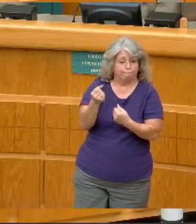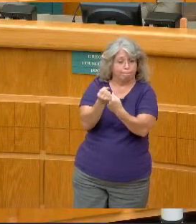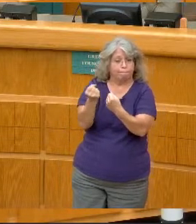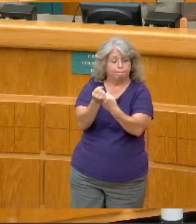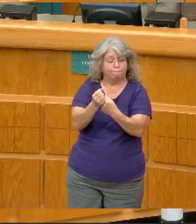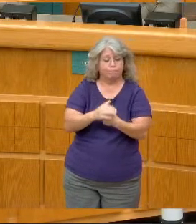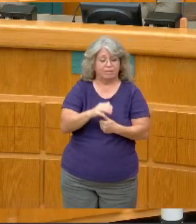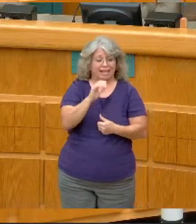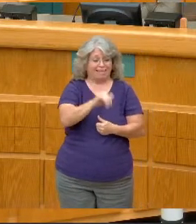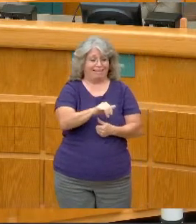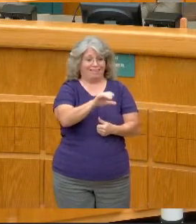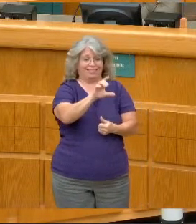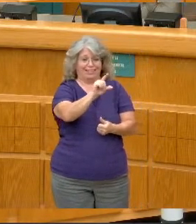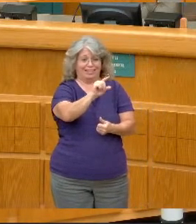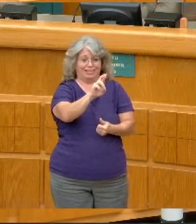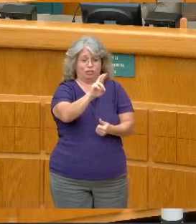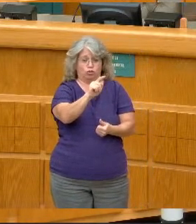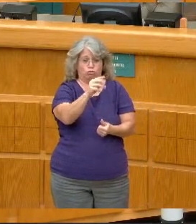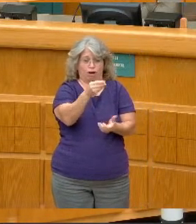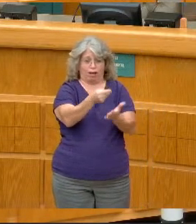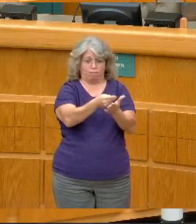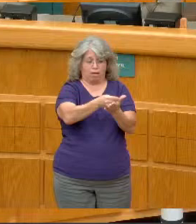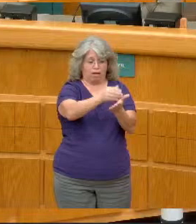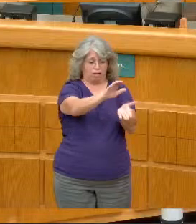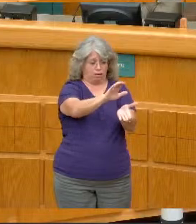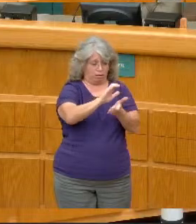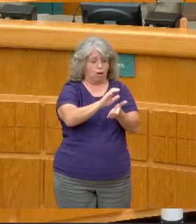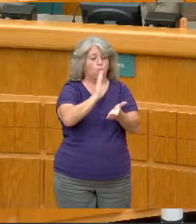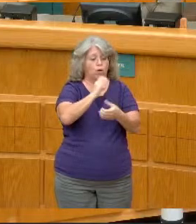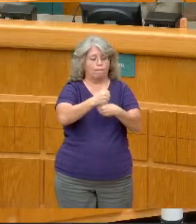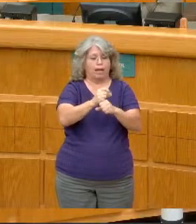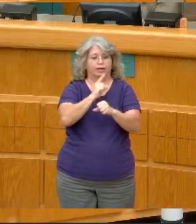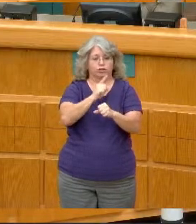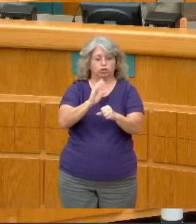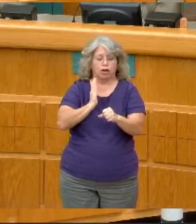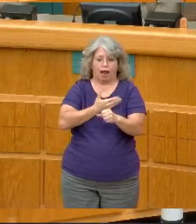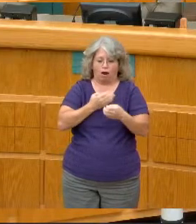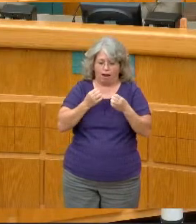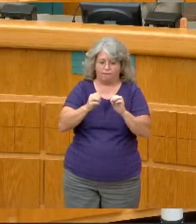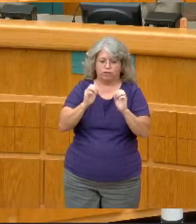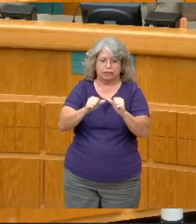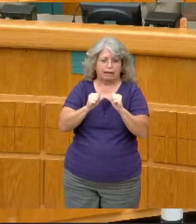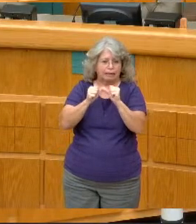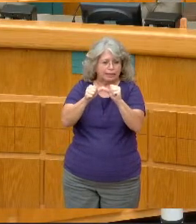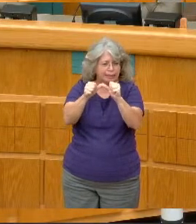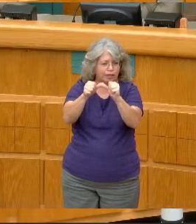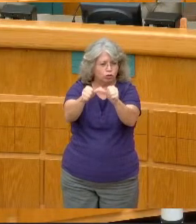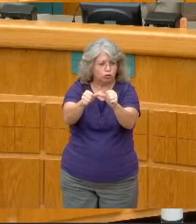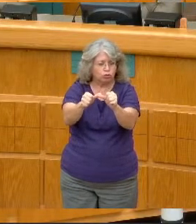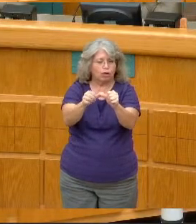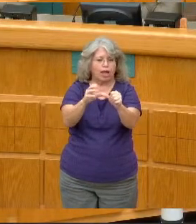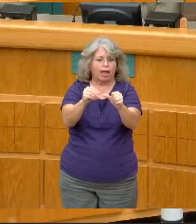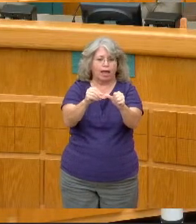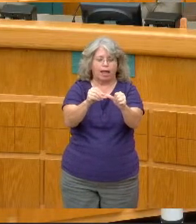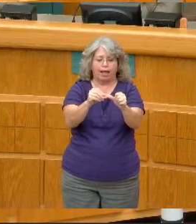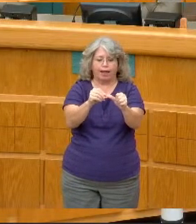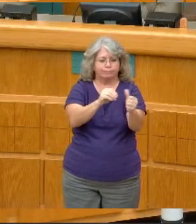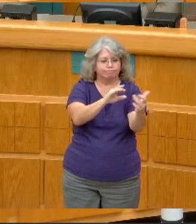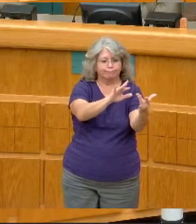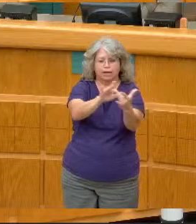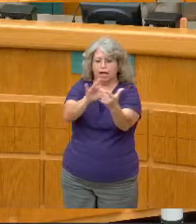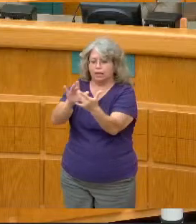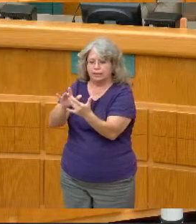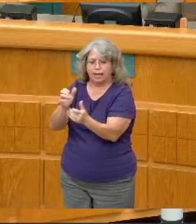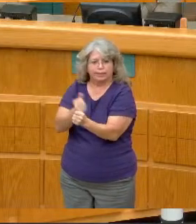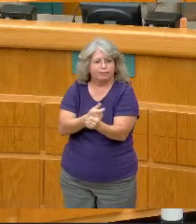You know, that's what they believe in, and we believe in them. This grant ensures our efforts